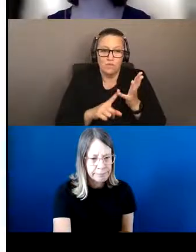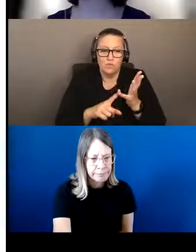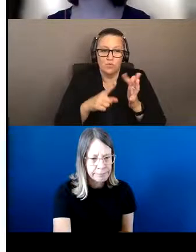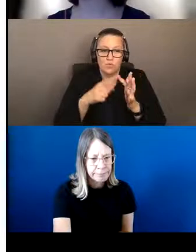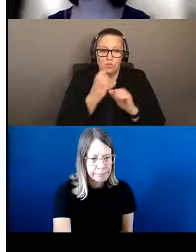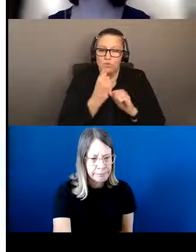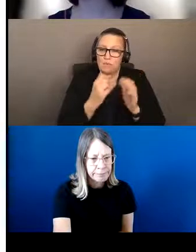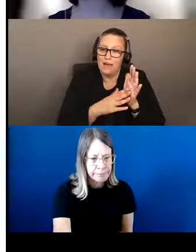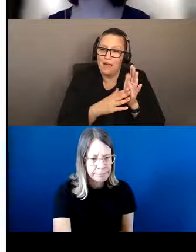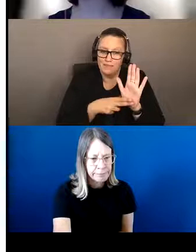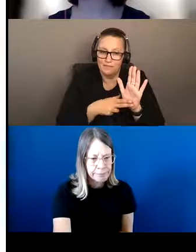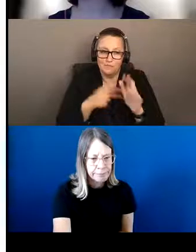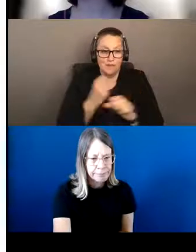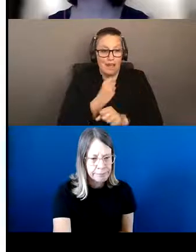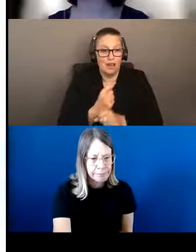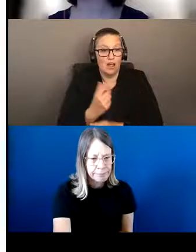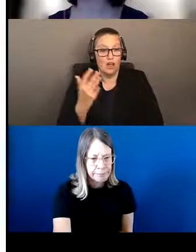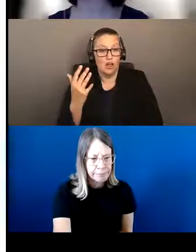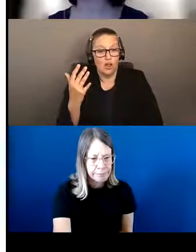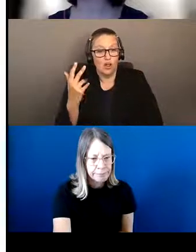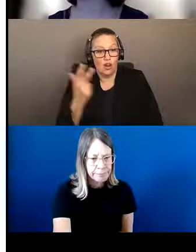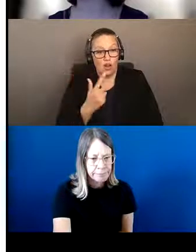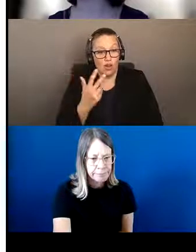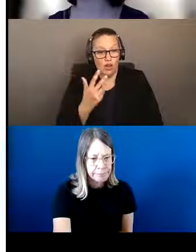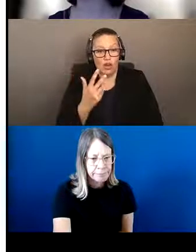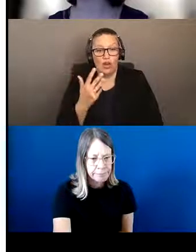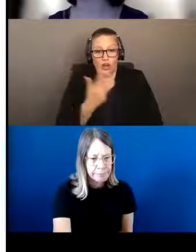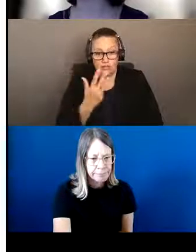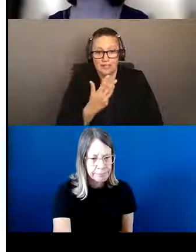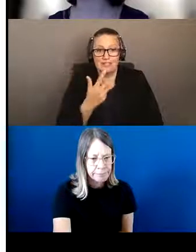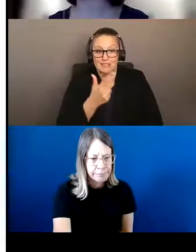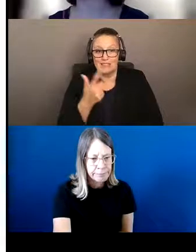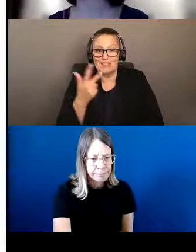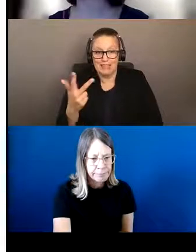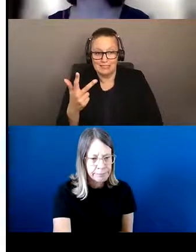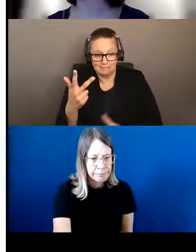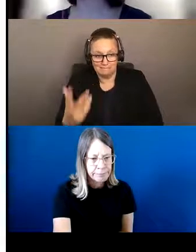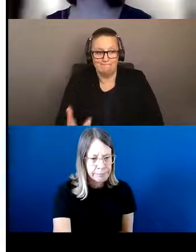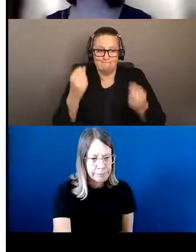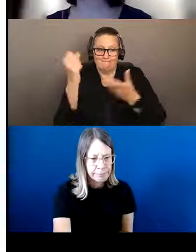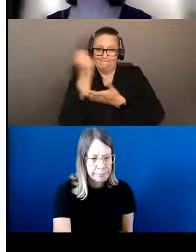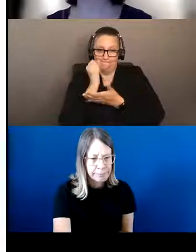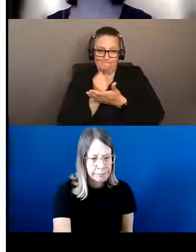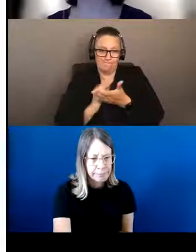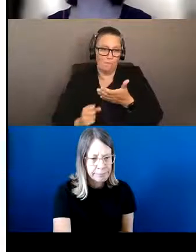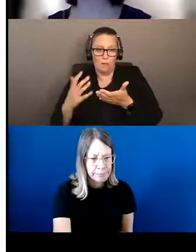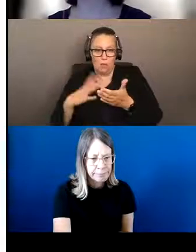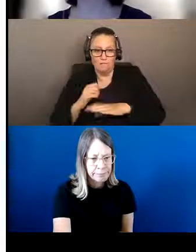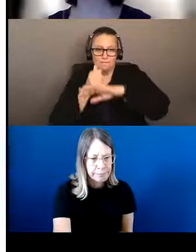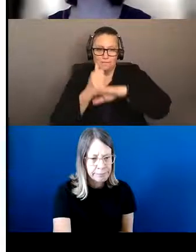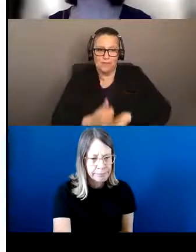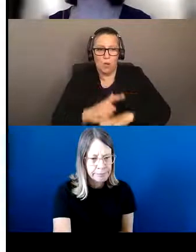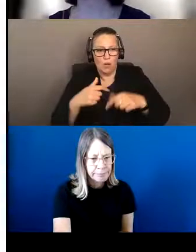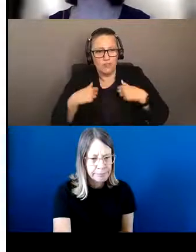he won the art prize sponsored by the DOBELL Foundation to find a permanent work for Martin Place. We are lucky to have the maquette for this